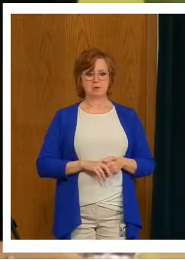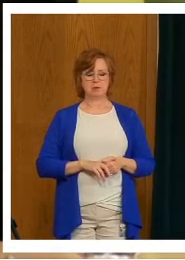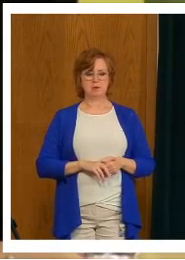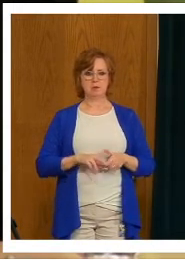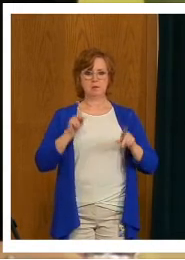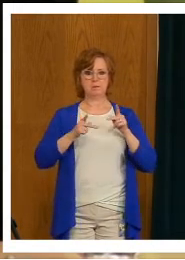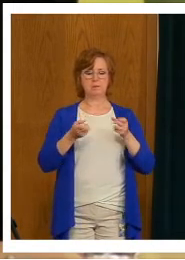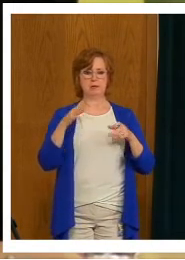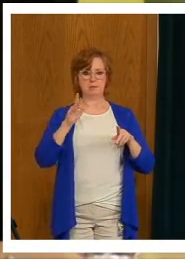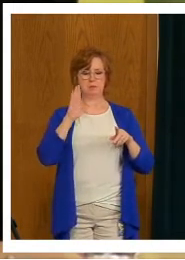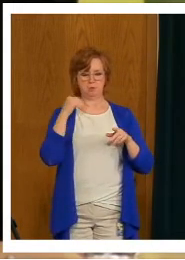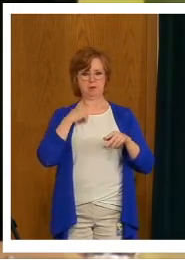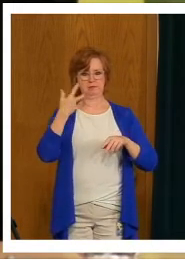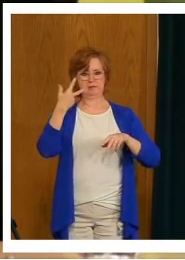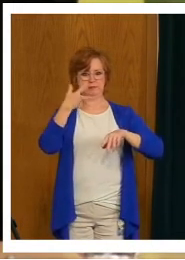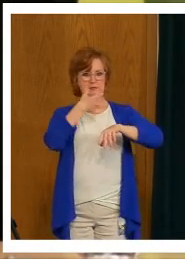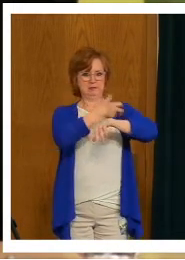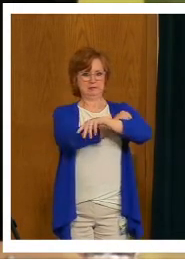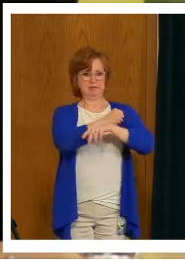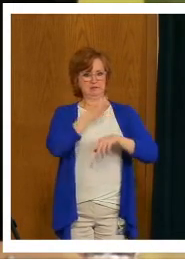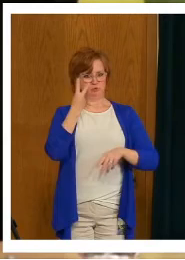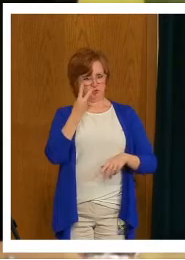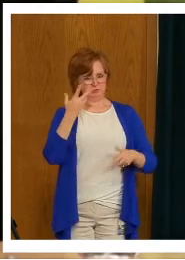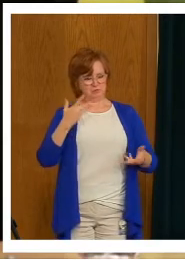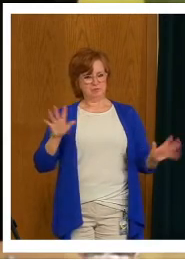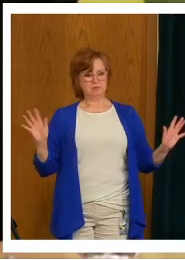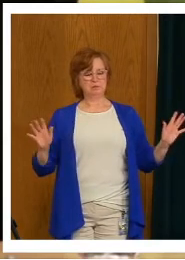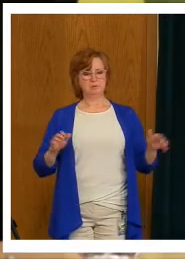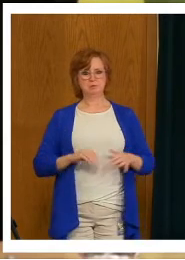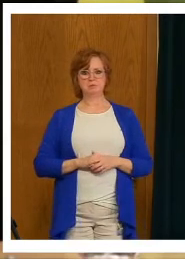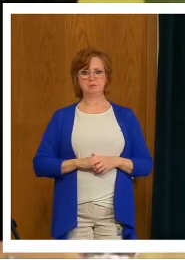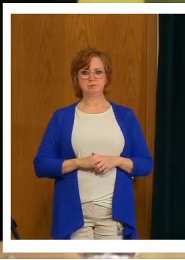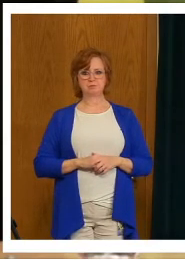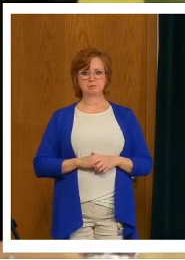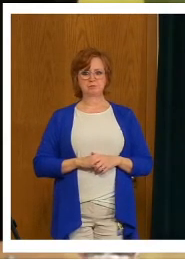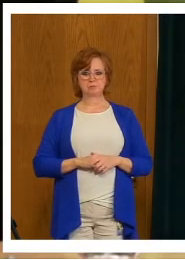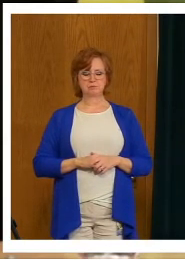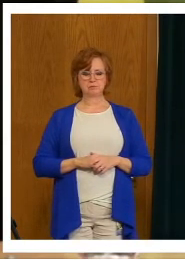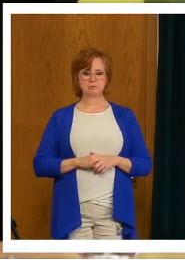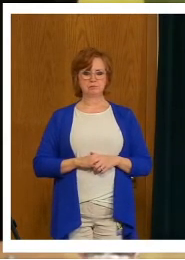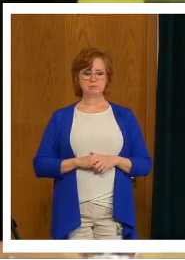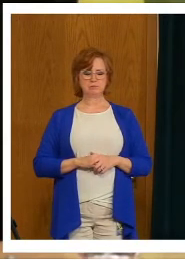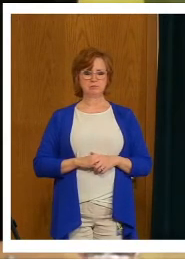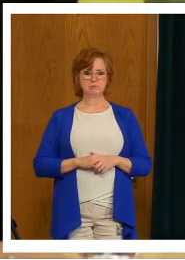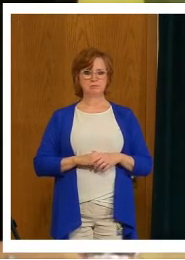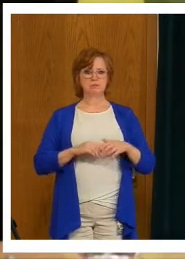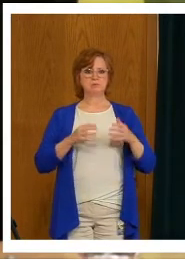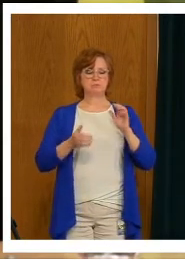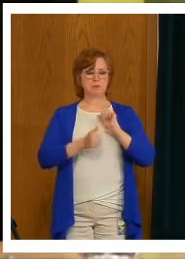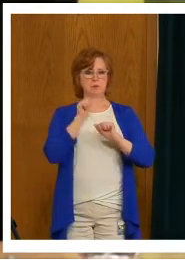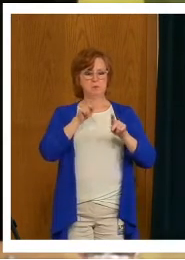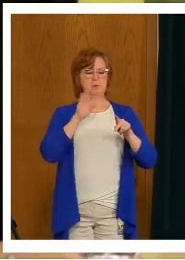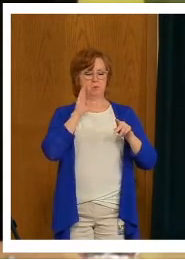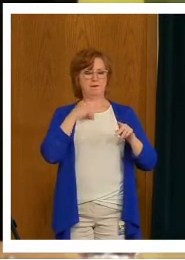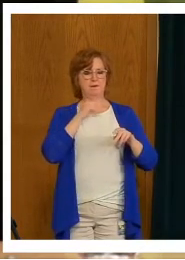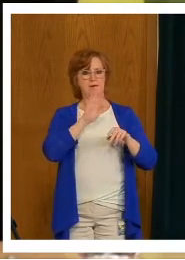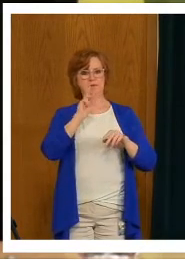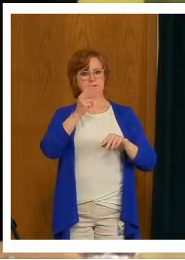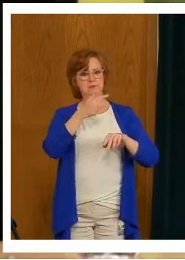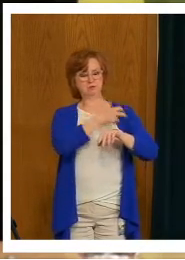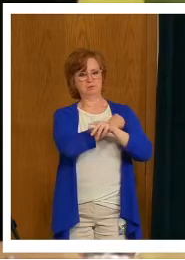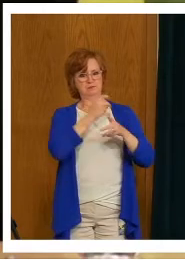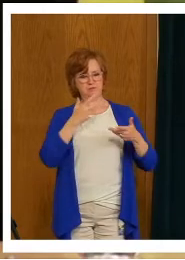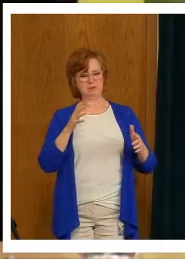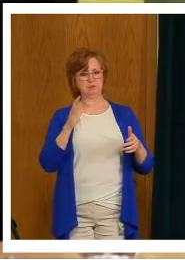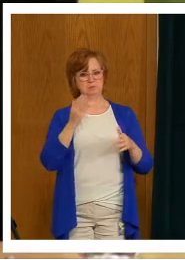Most people likely will have been eligible for their second shot by that point in time. And so that's precisely